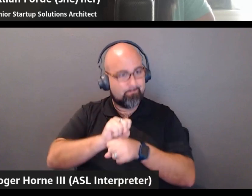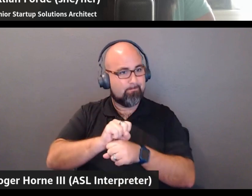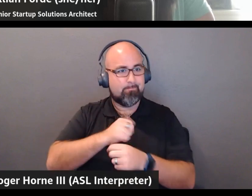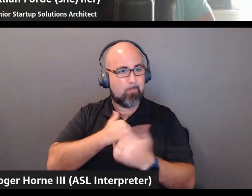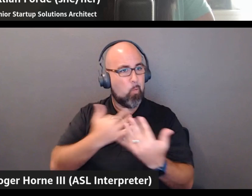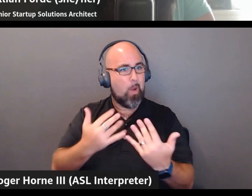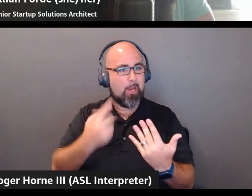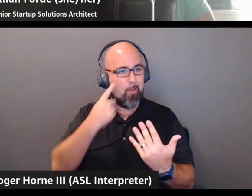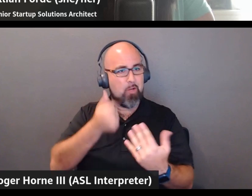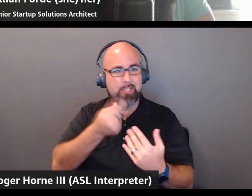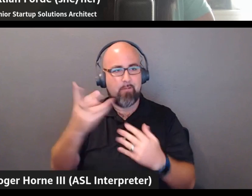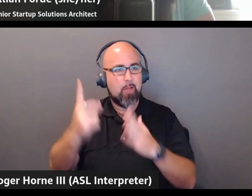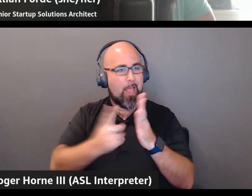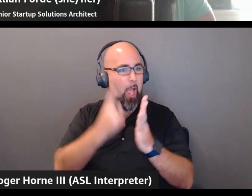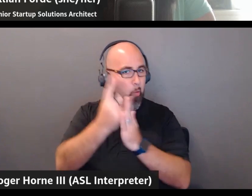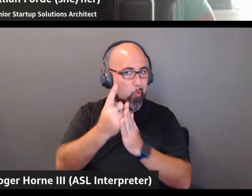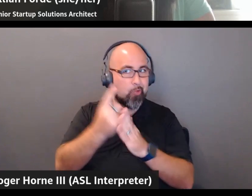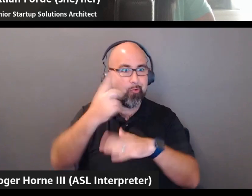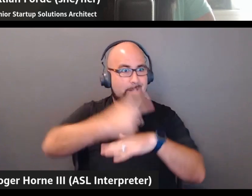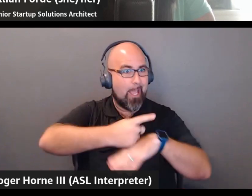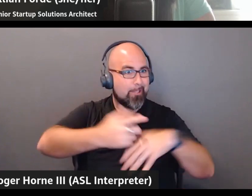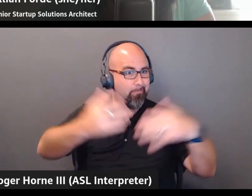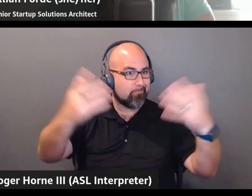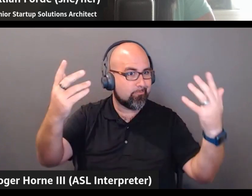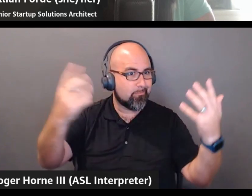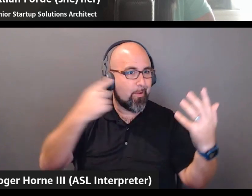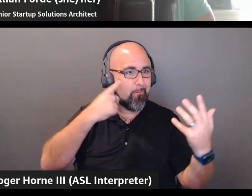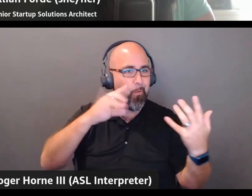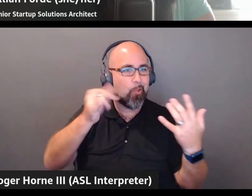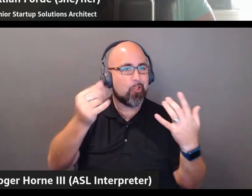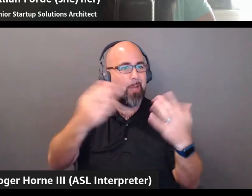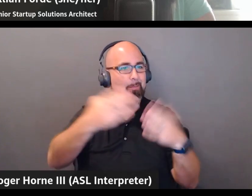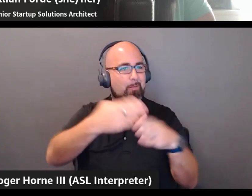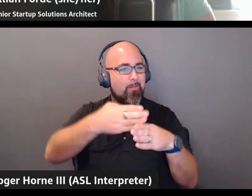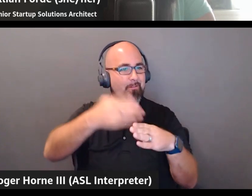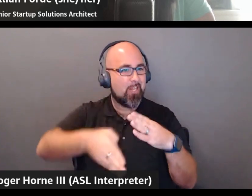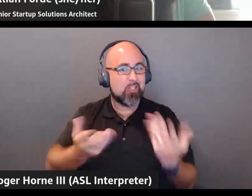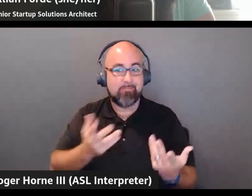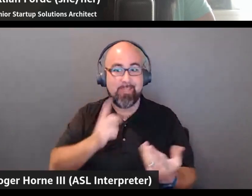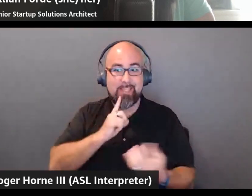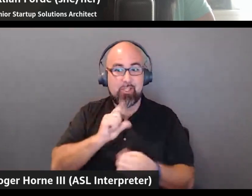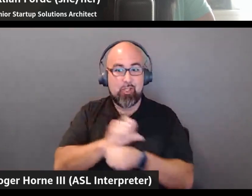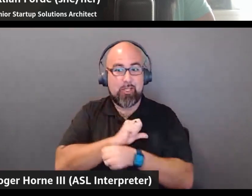for several hours / days for your job to finish is certainly,